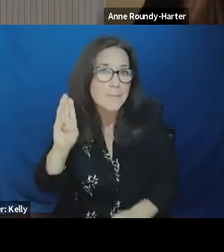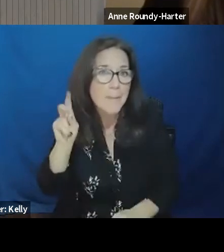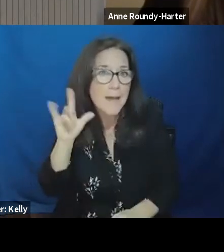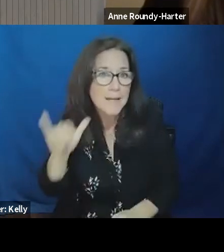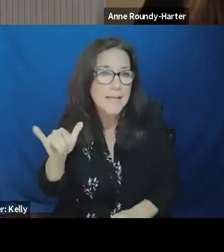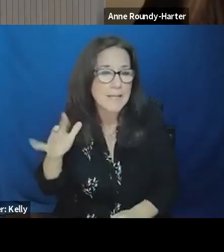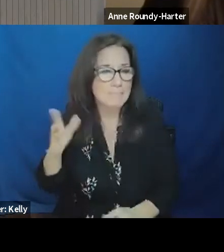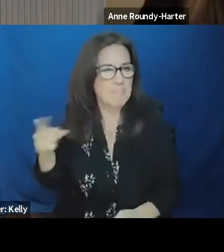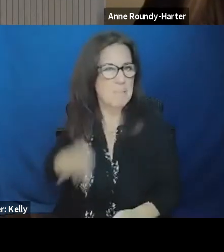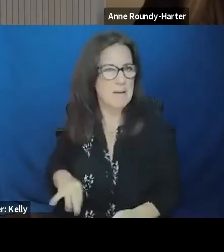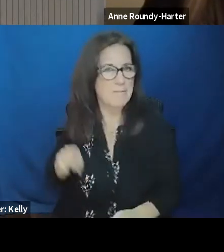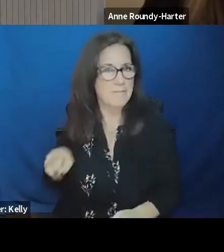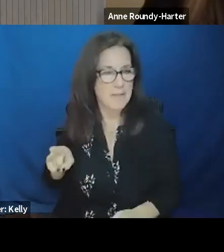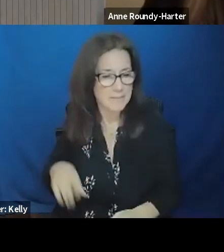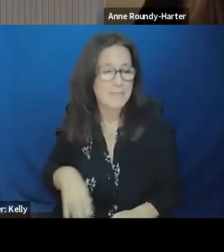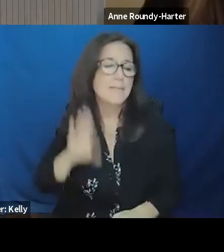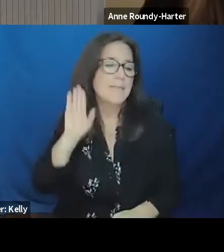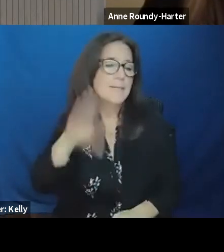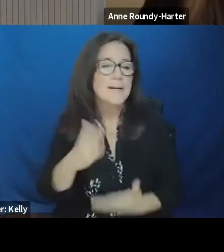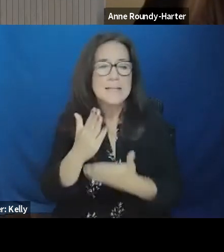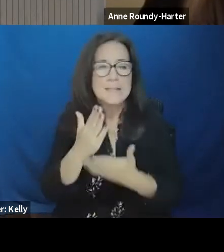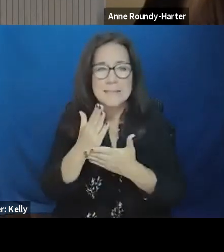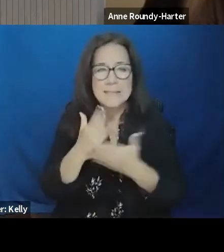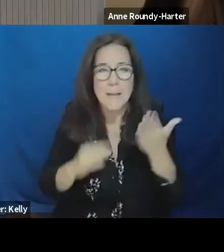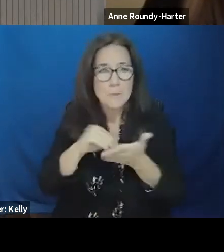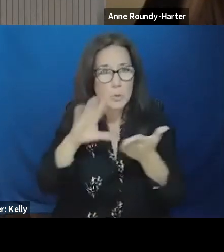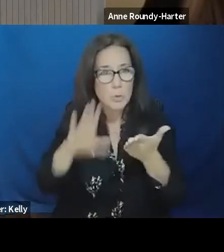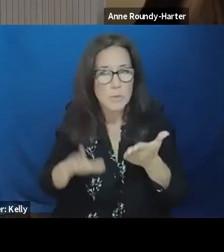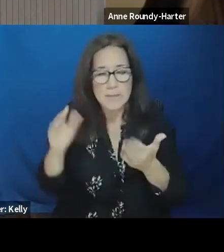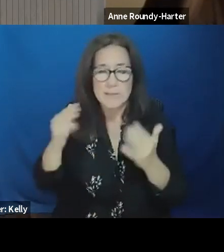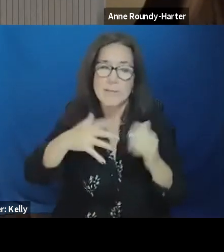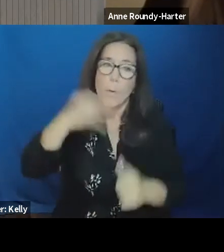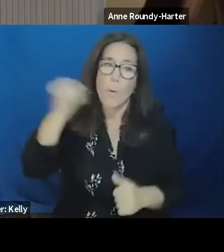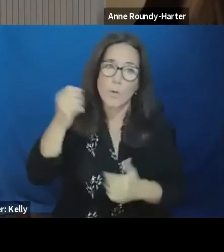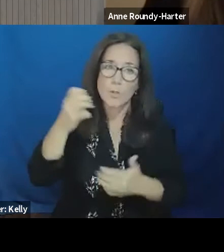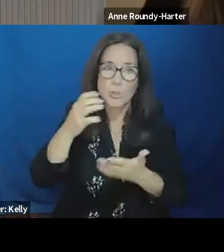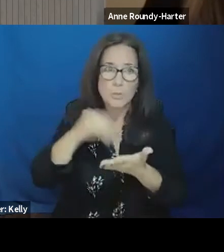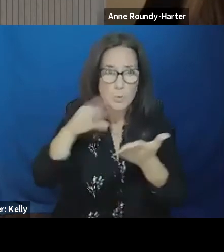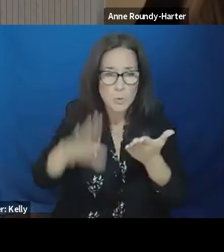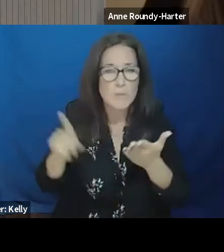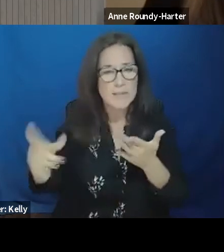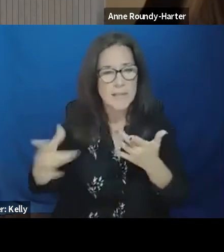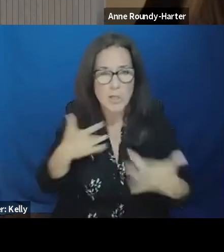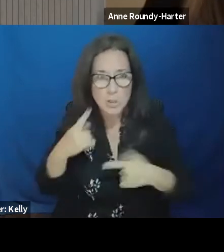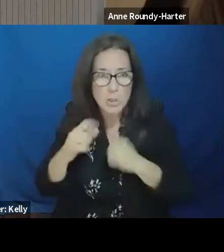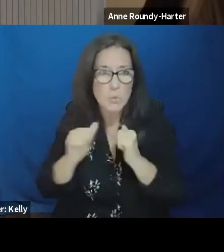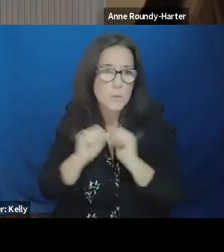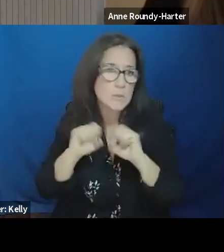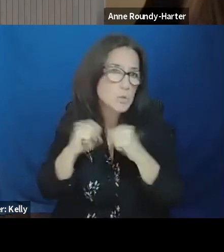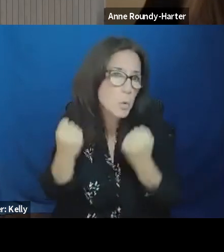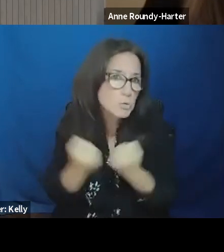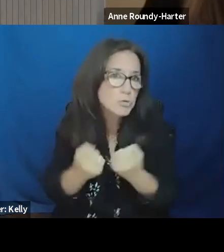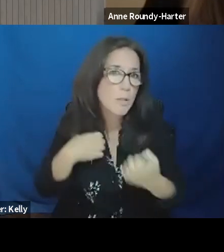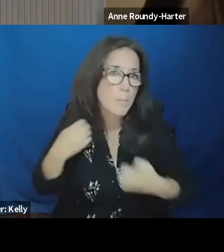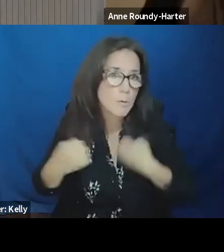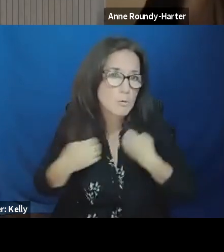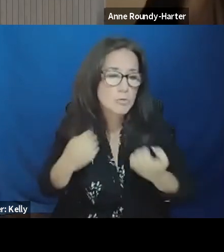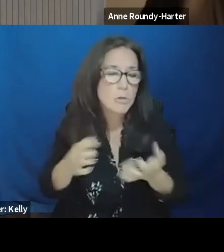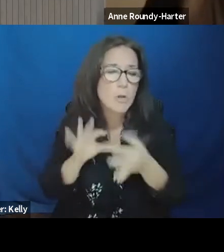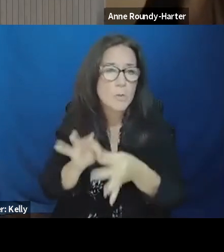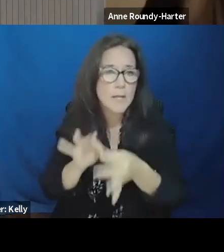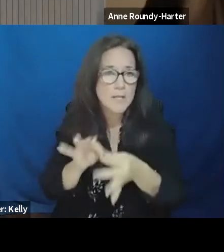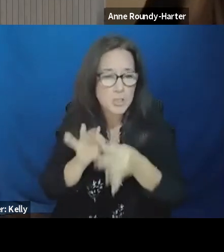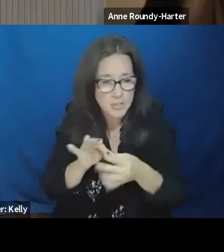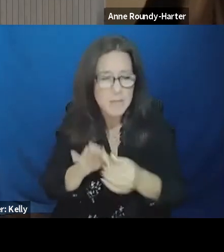so concerned with social relationships, that that might be something, especially as you look to increase enrollment.